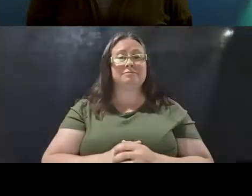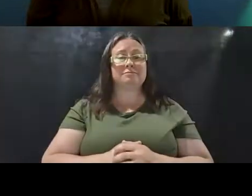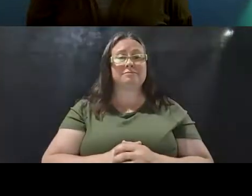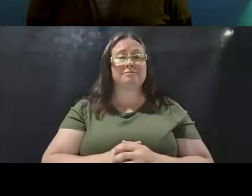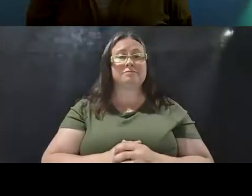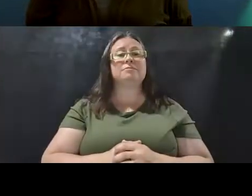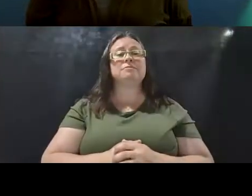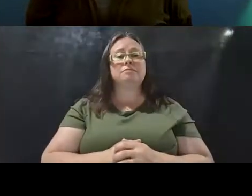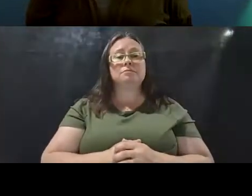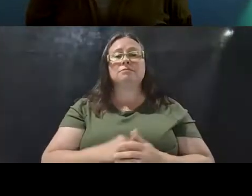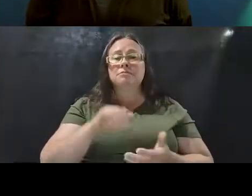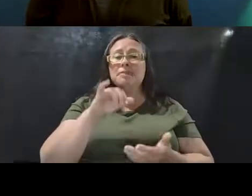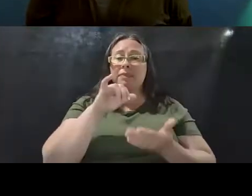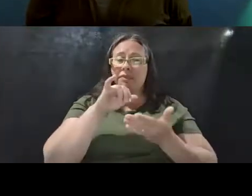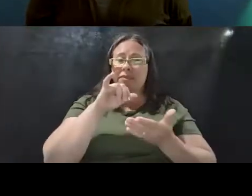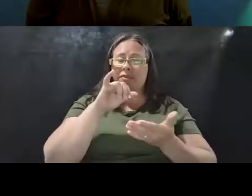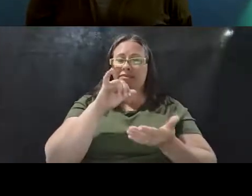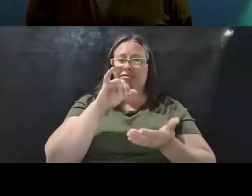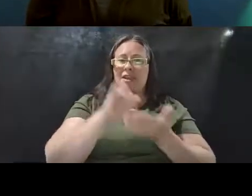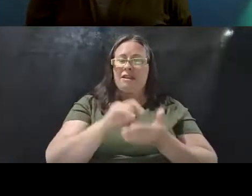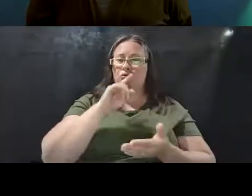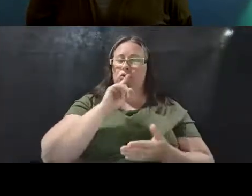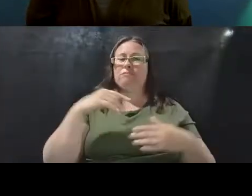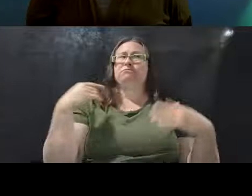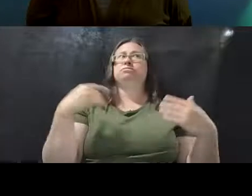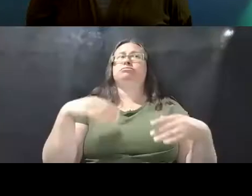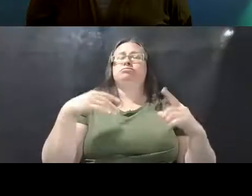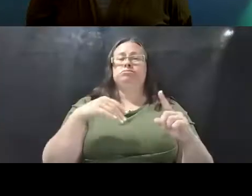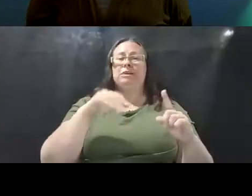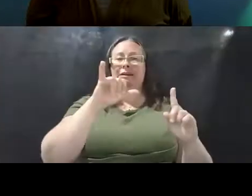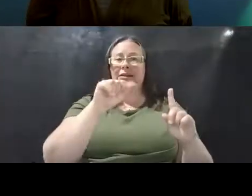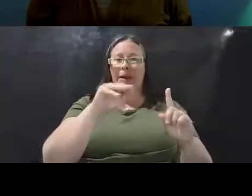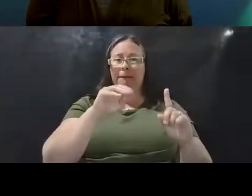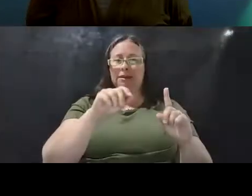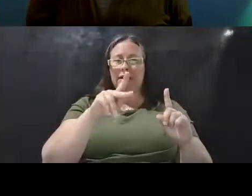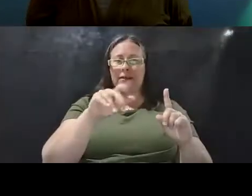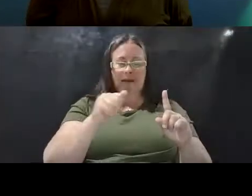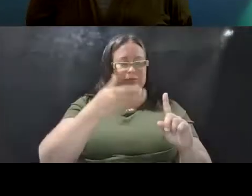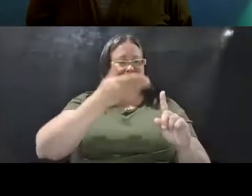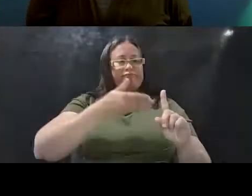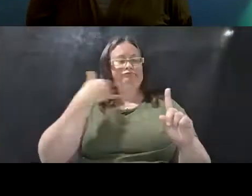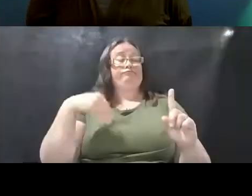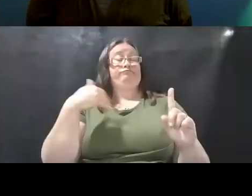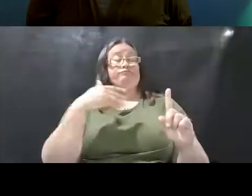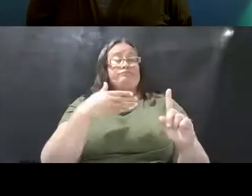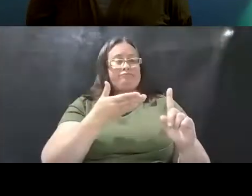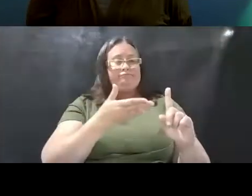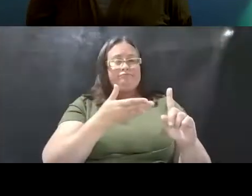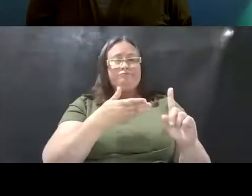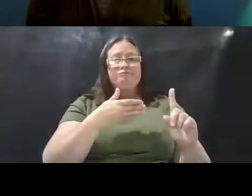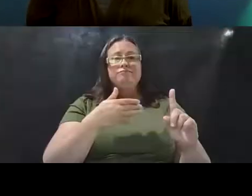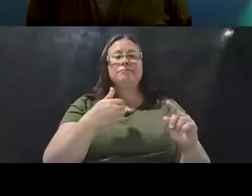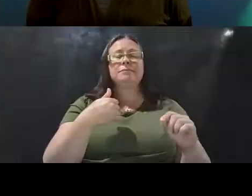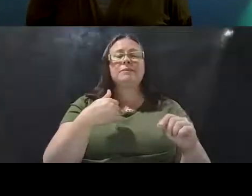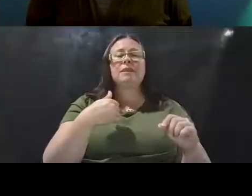So that really set the stage for Yamanaka. It said that there have to be